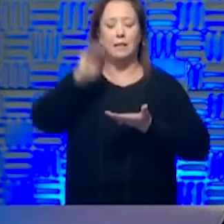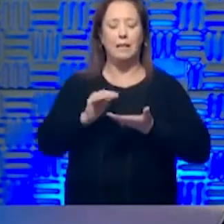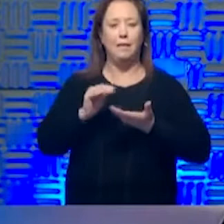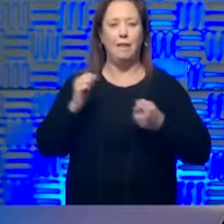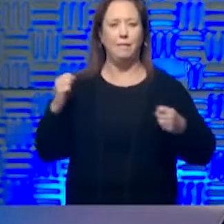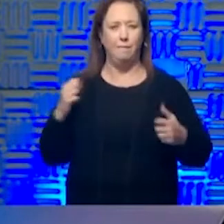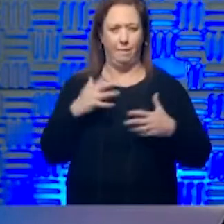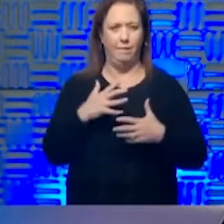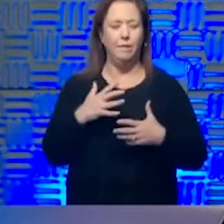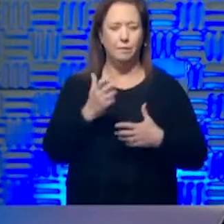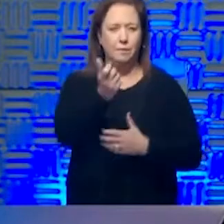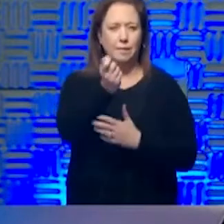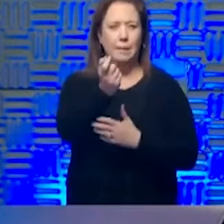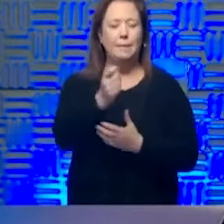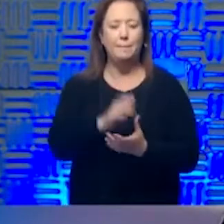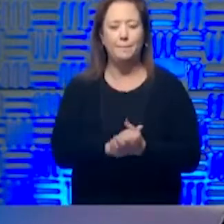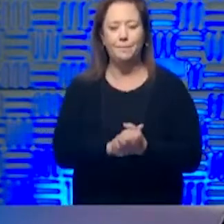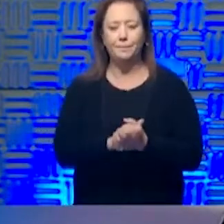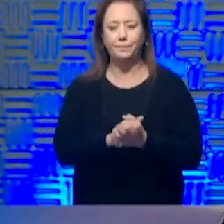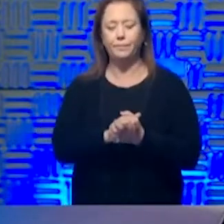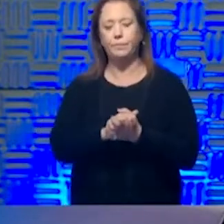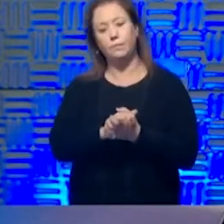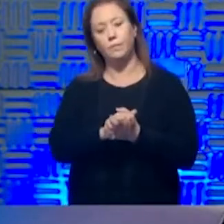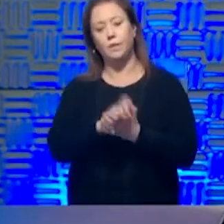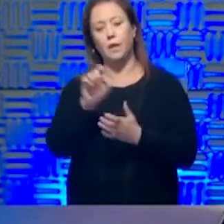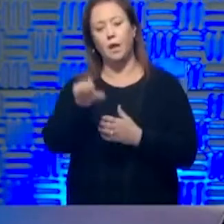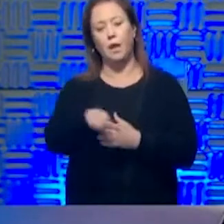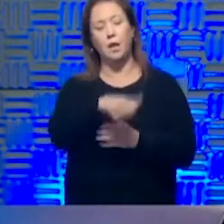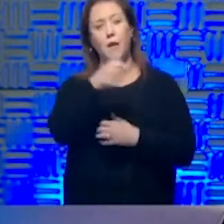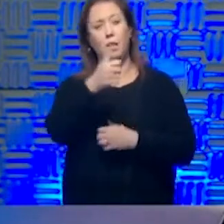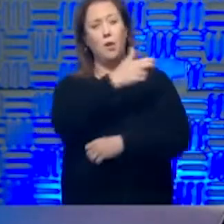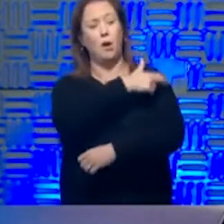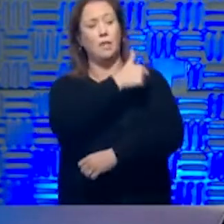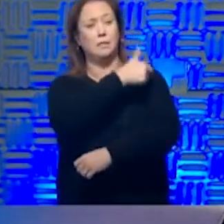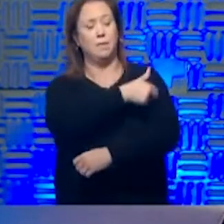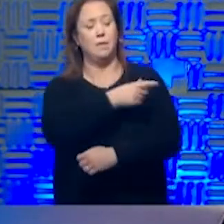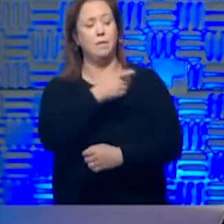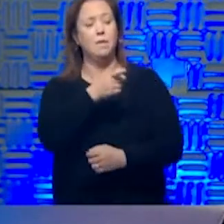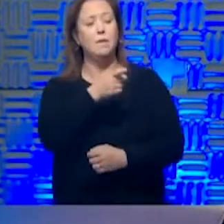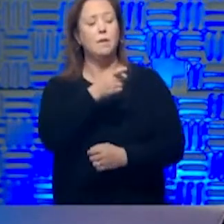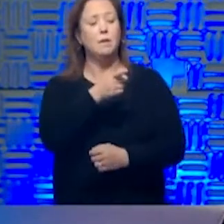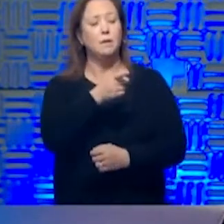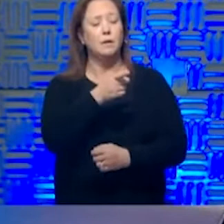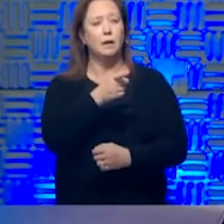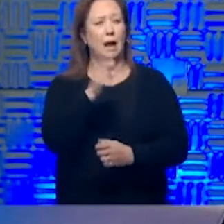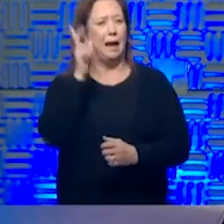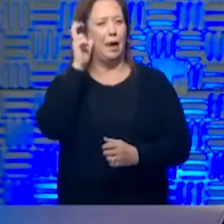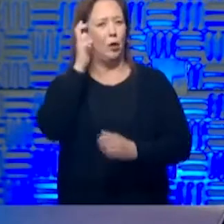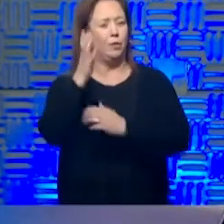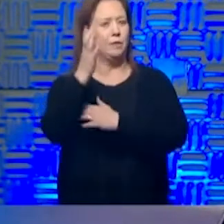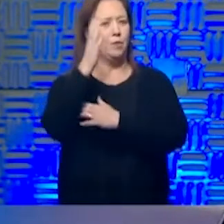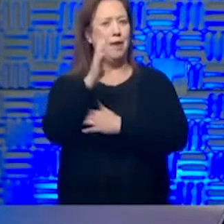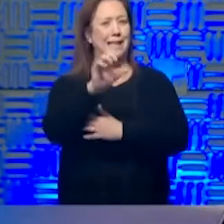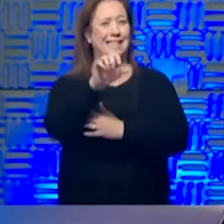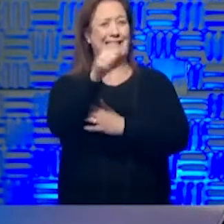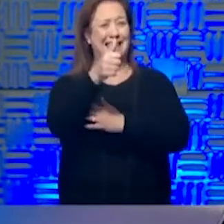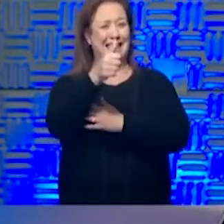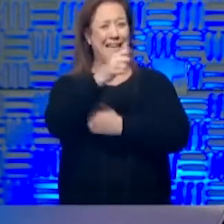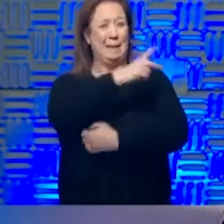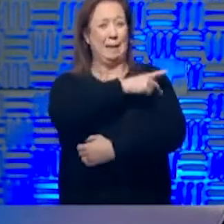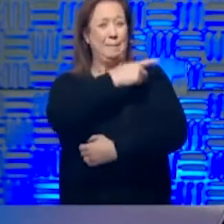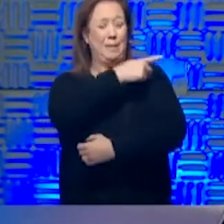have. Mm-hmm. Another hospital has, I just heard this morning, has 10